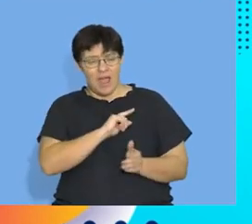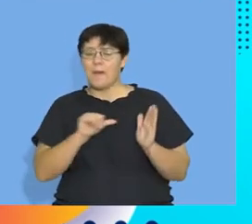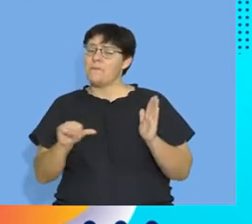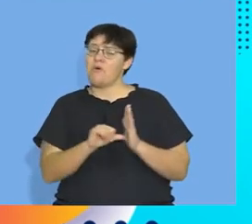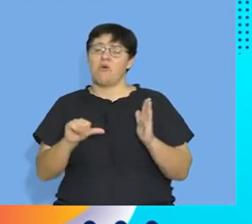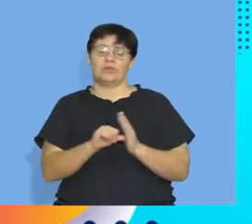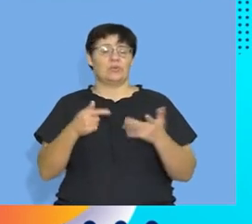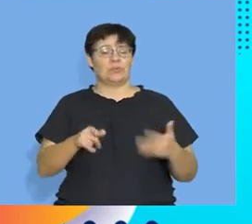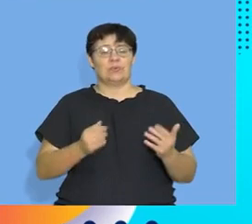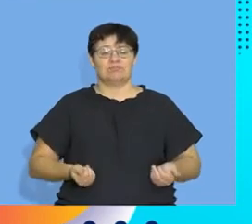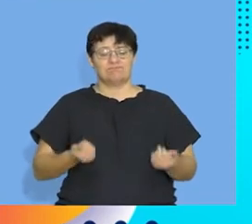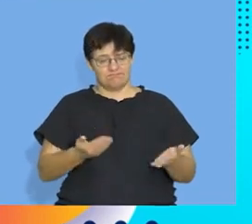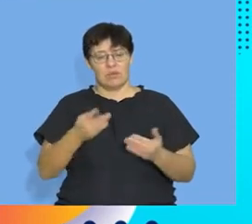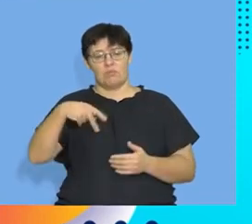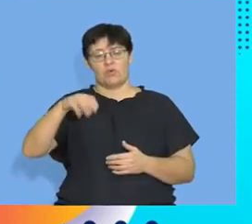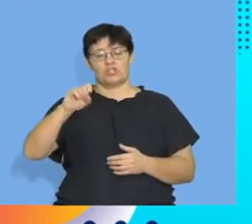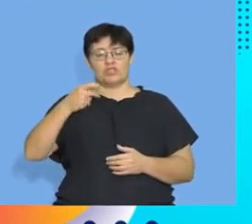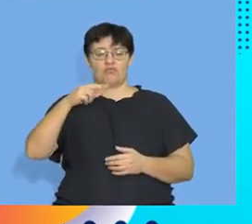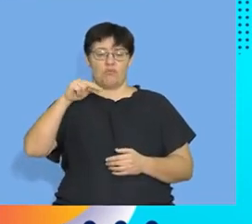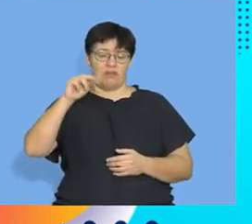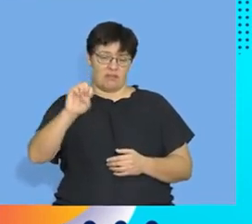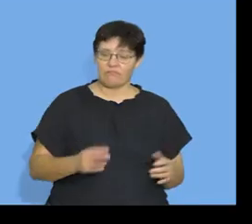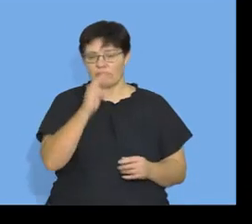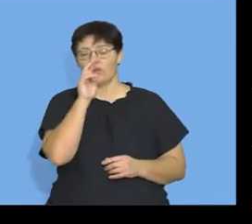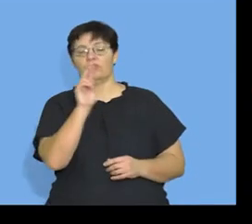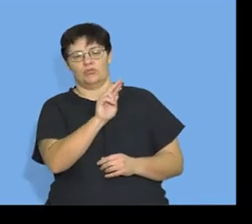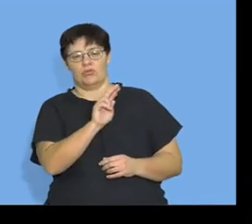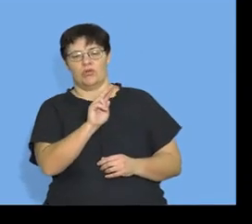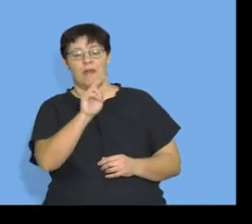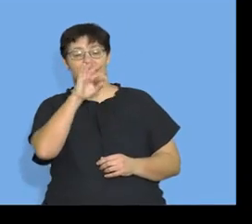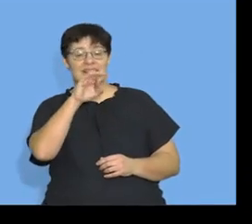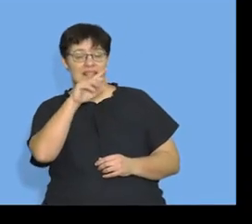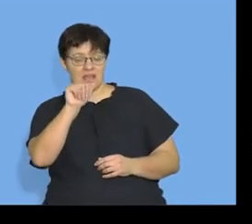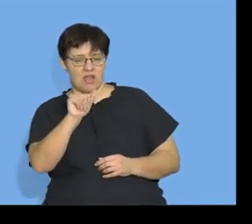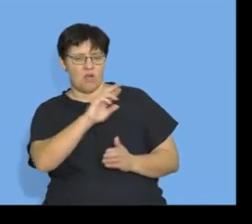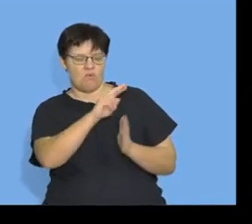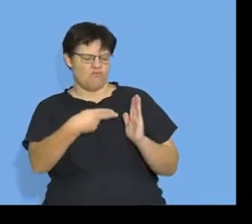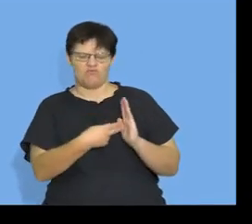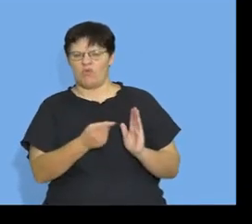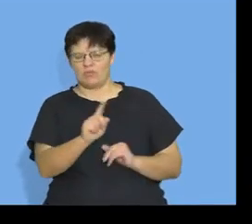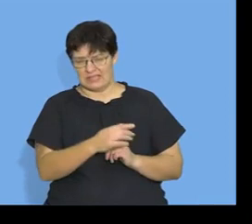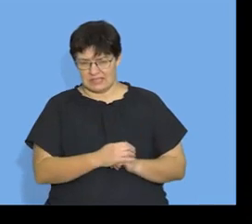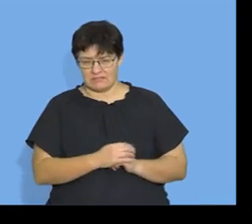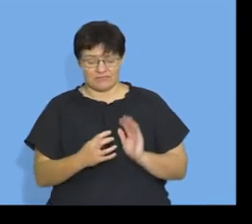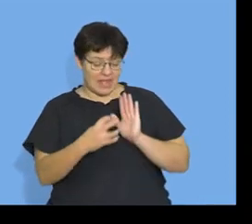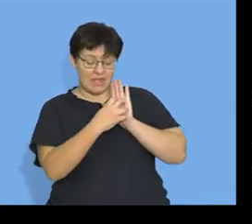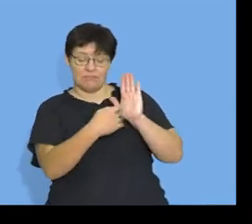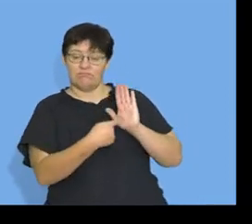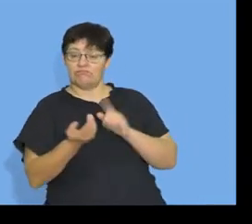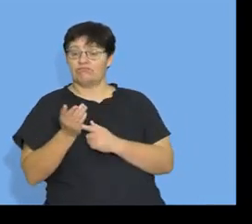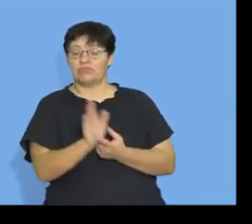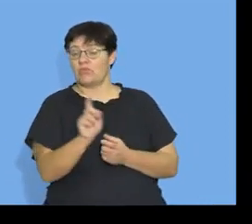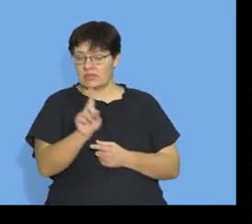it takes on a very important function of producing progesterone. So let's look at the role of the placenta in hormonal control. So this